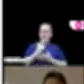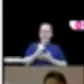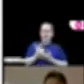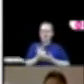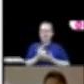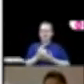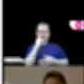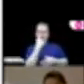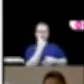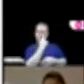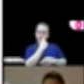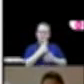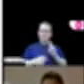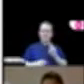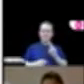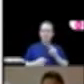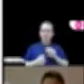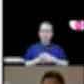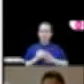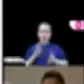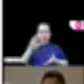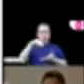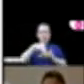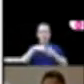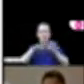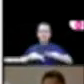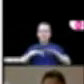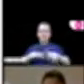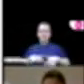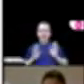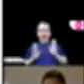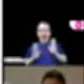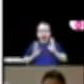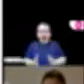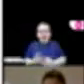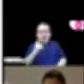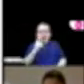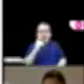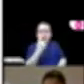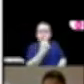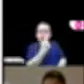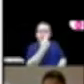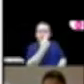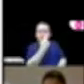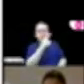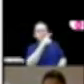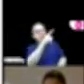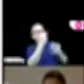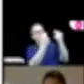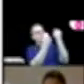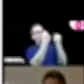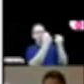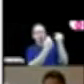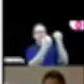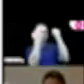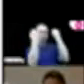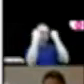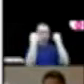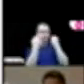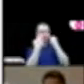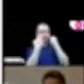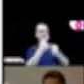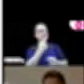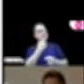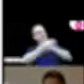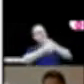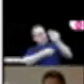Because when once you get into this country, you have to prove that in front of a judge. You have to say, to give them the